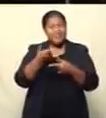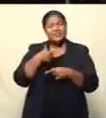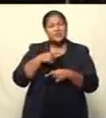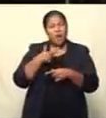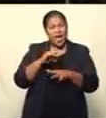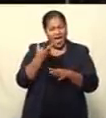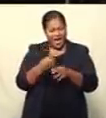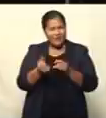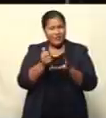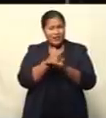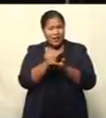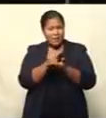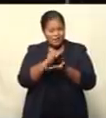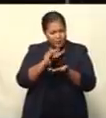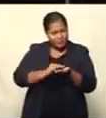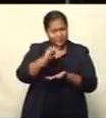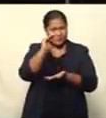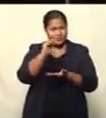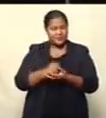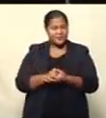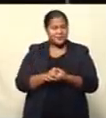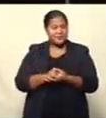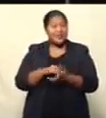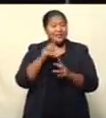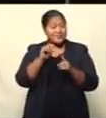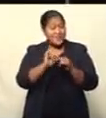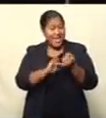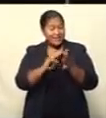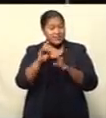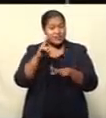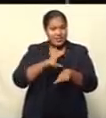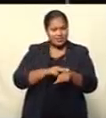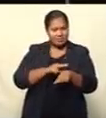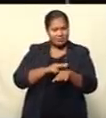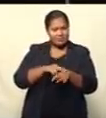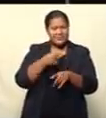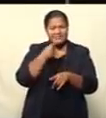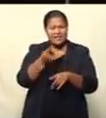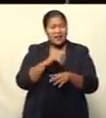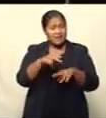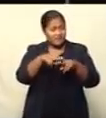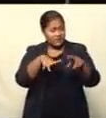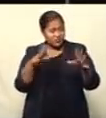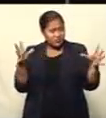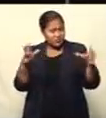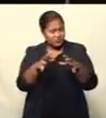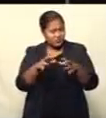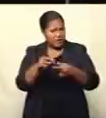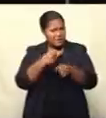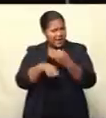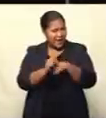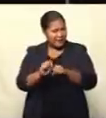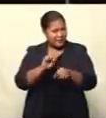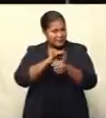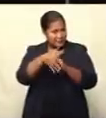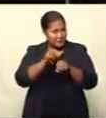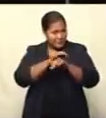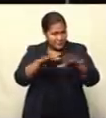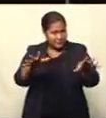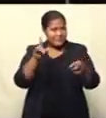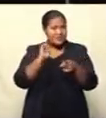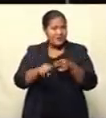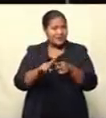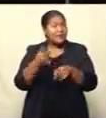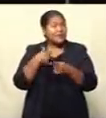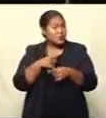in alarming daily tolls. Permanent Secretary for Health Dr. James Fong says funeral gatherings are super spreaders where protocols aren't